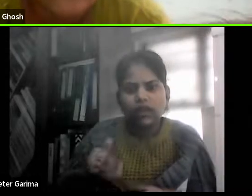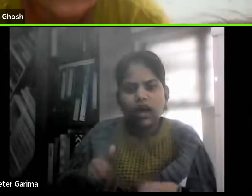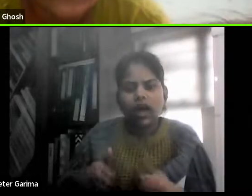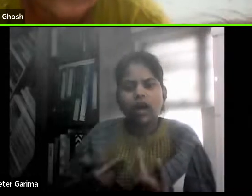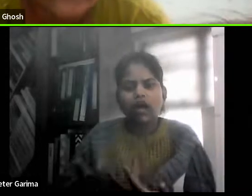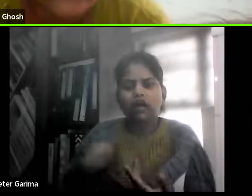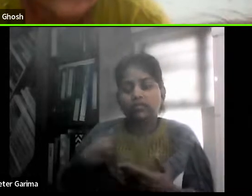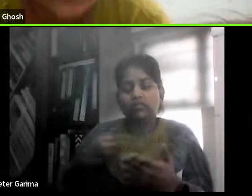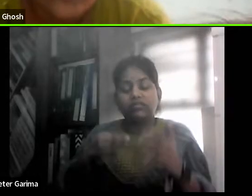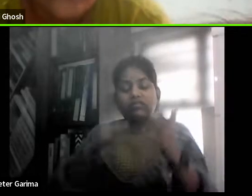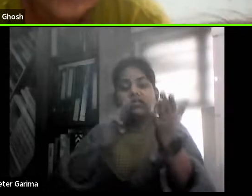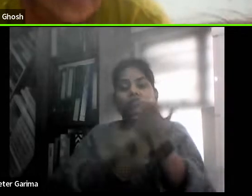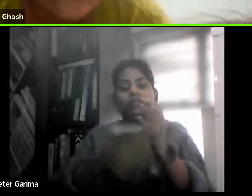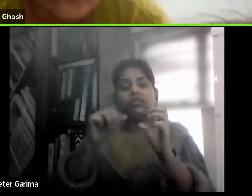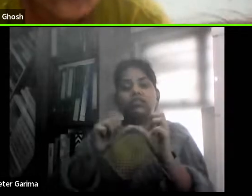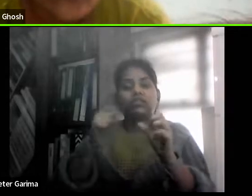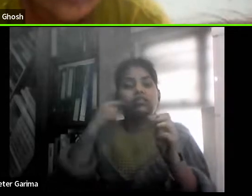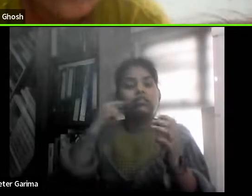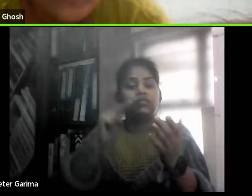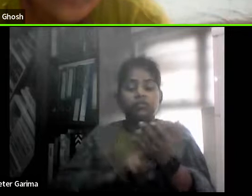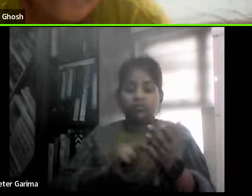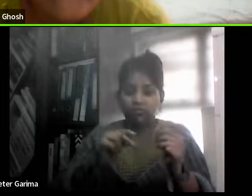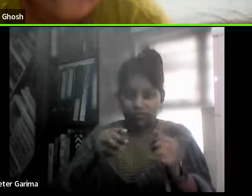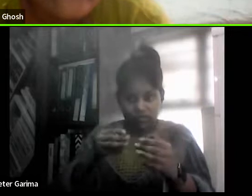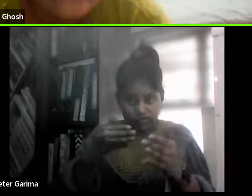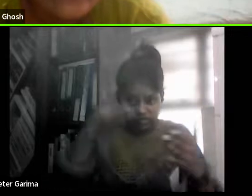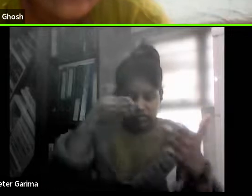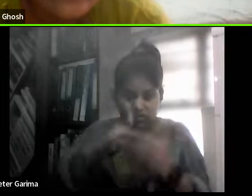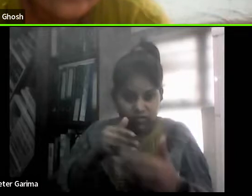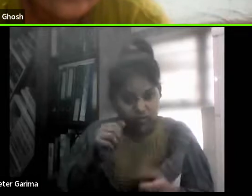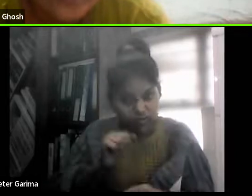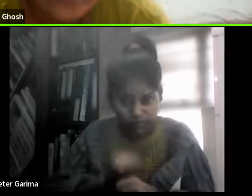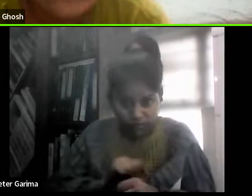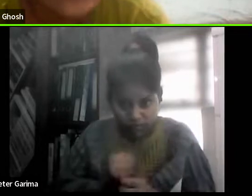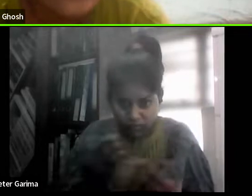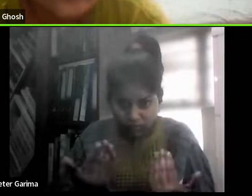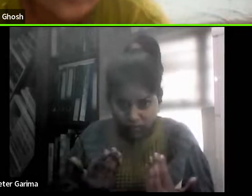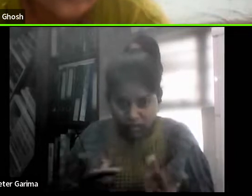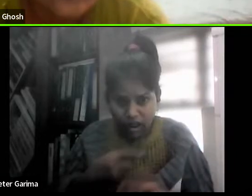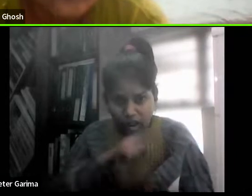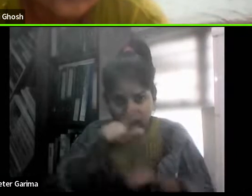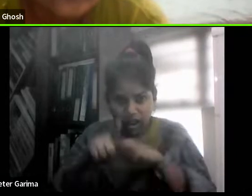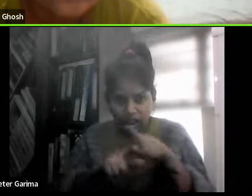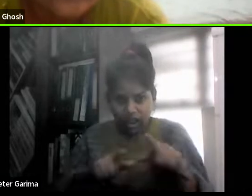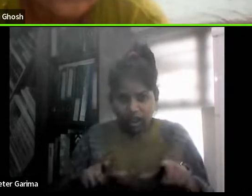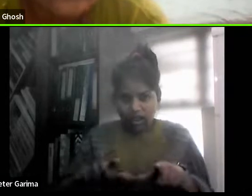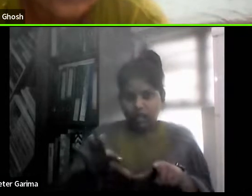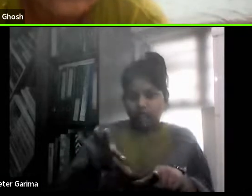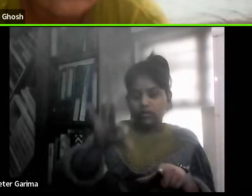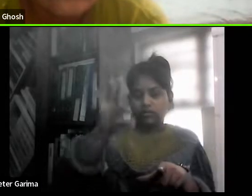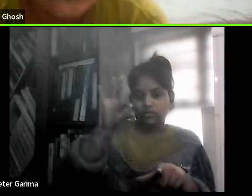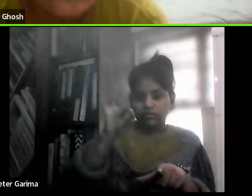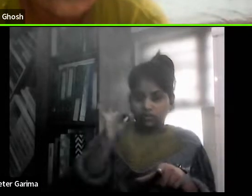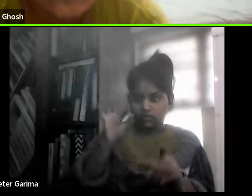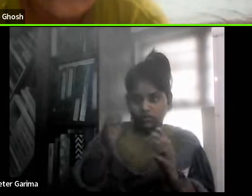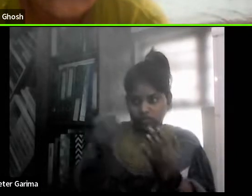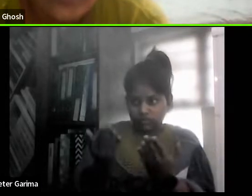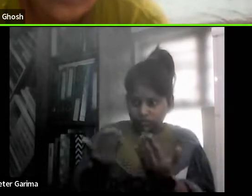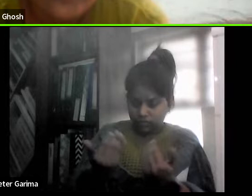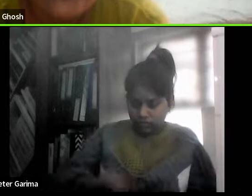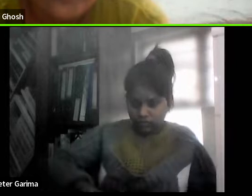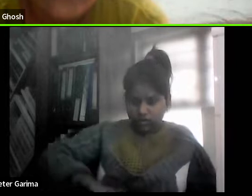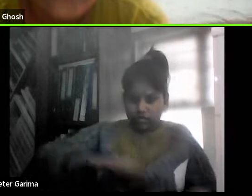mainstream level? Will language choice be enough? And he really liked your presentation. Again, this is